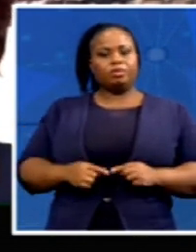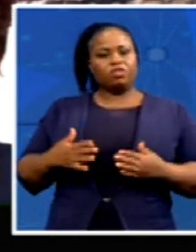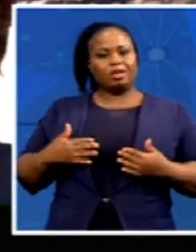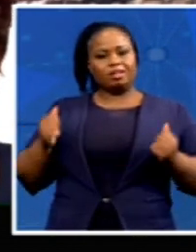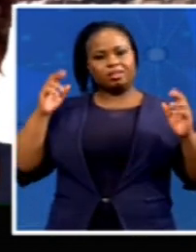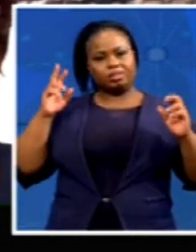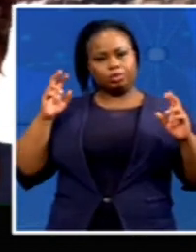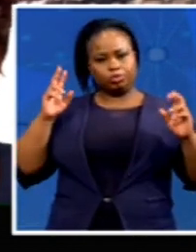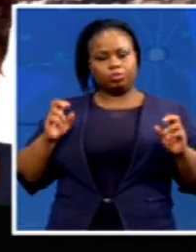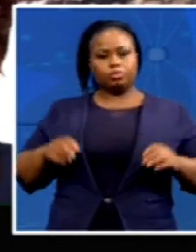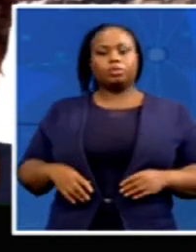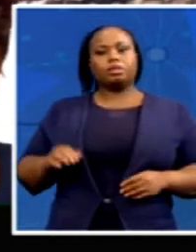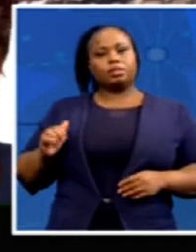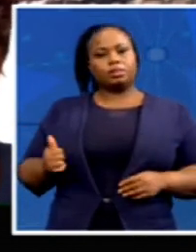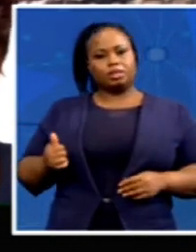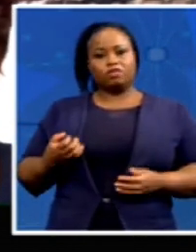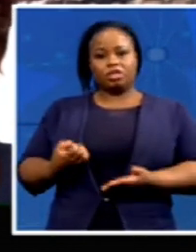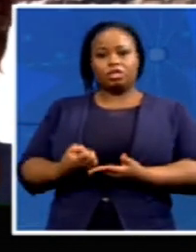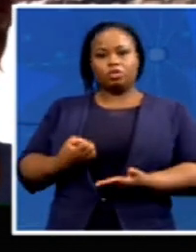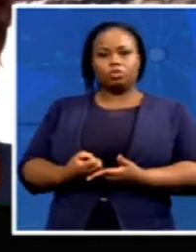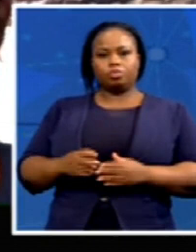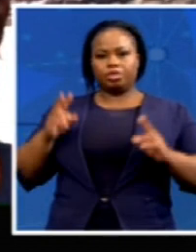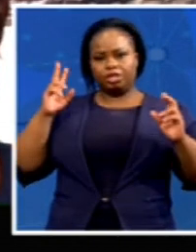economic issue and a security issue going forward.